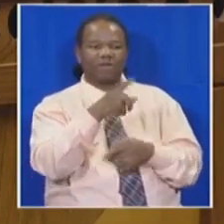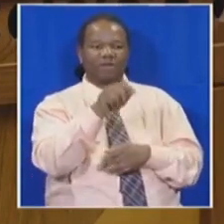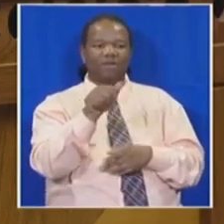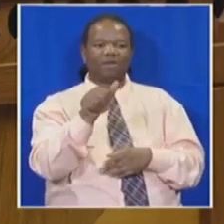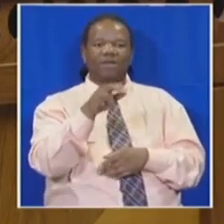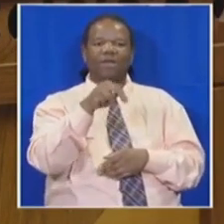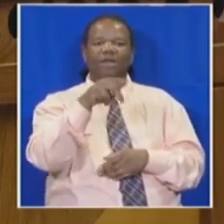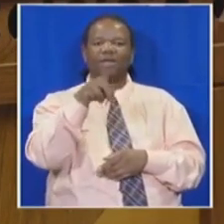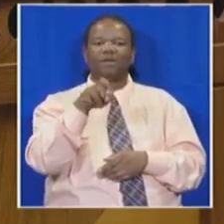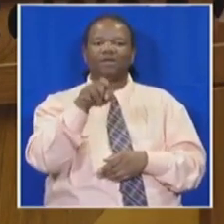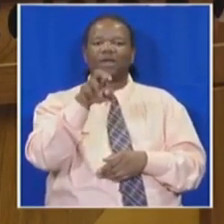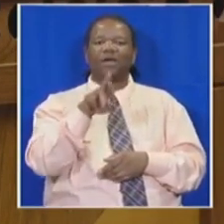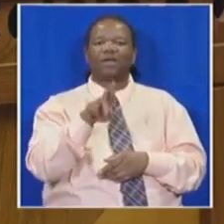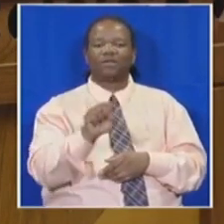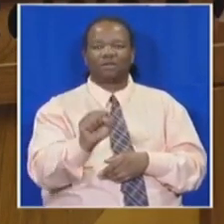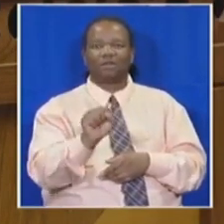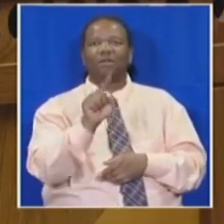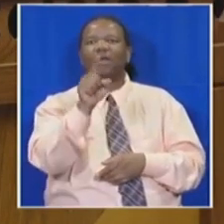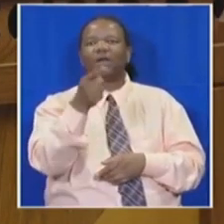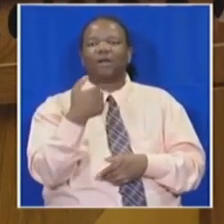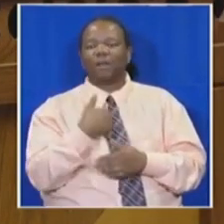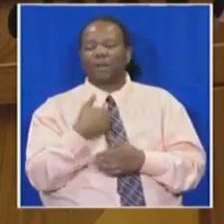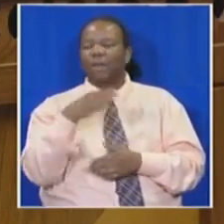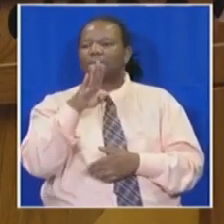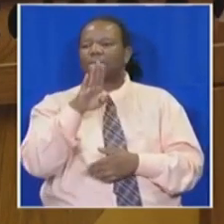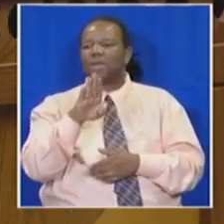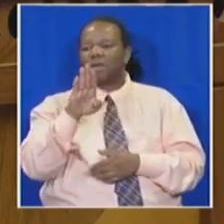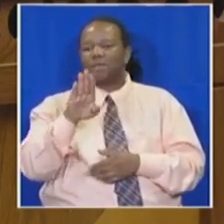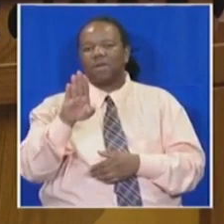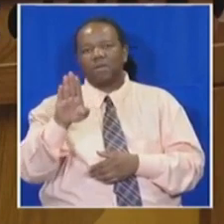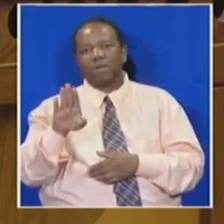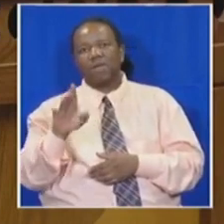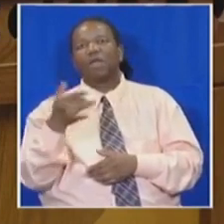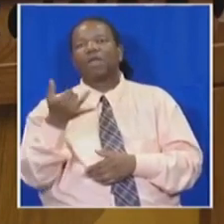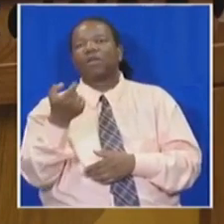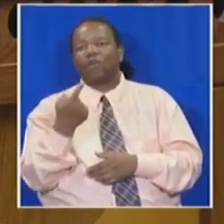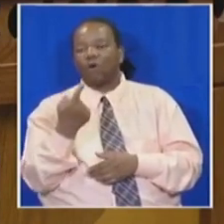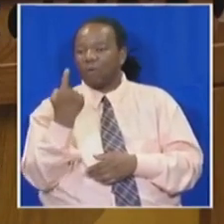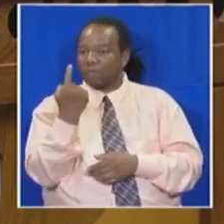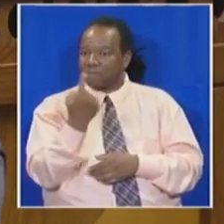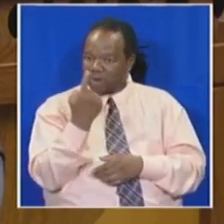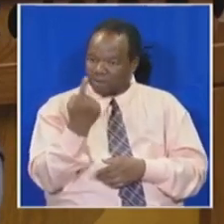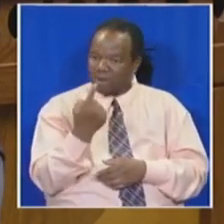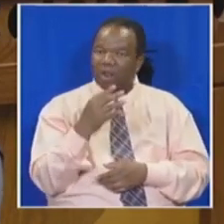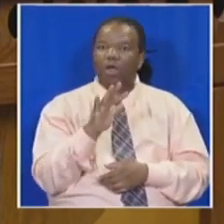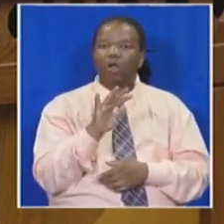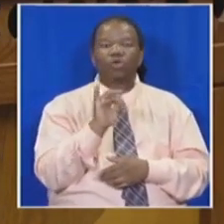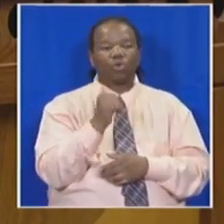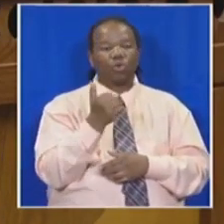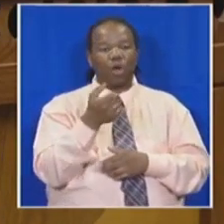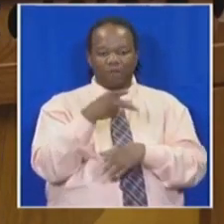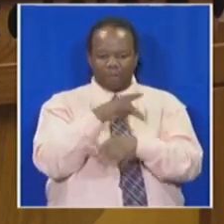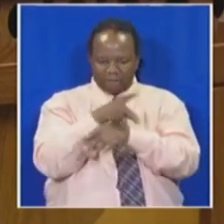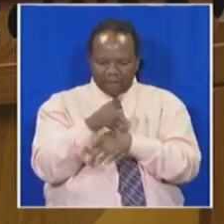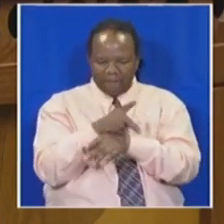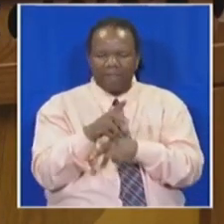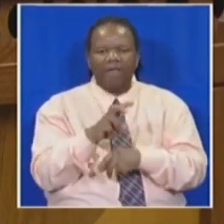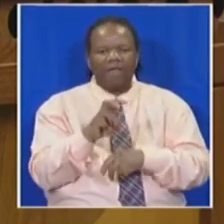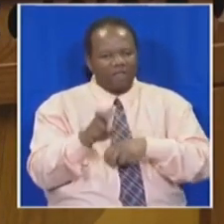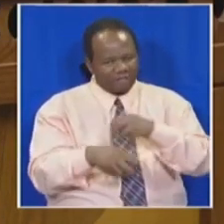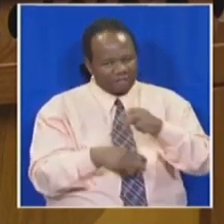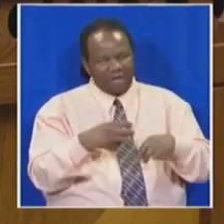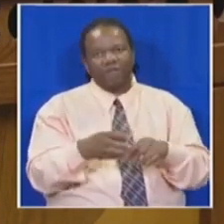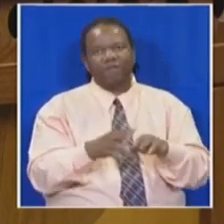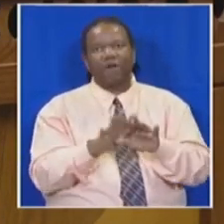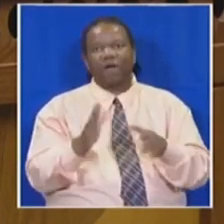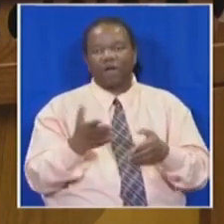only thing broad-based about it is the broad base of people that will pay for this organized theft through higher prices